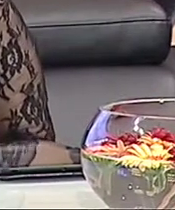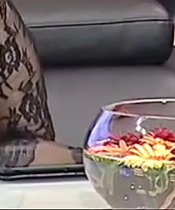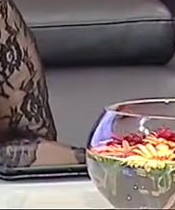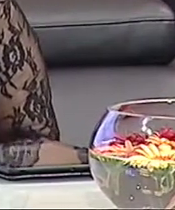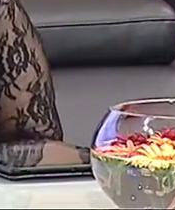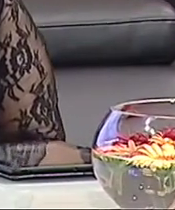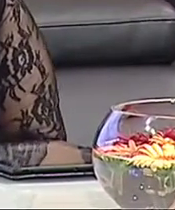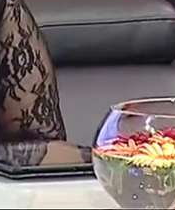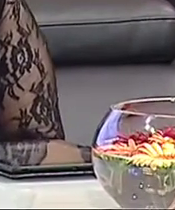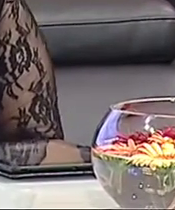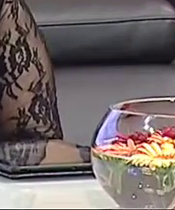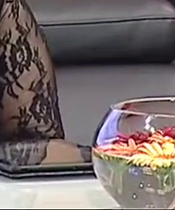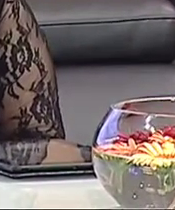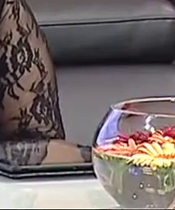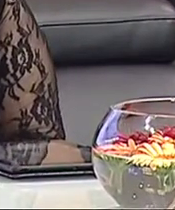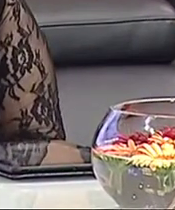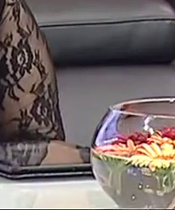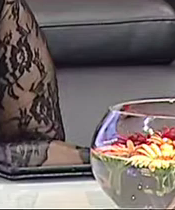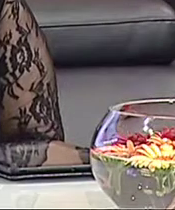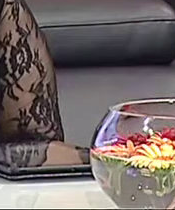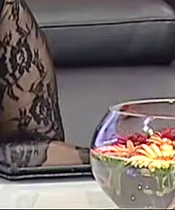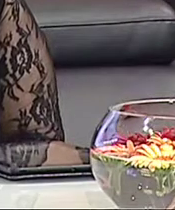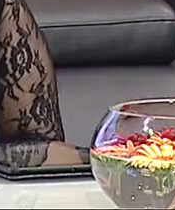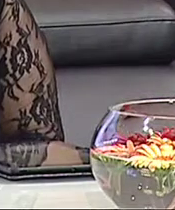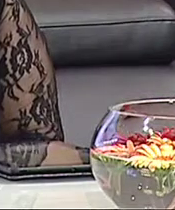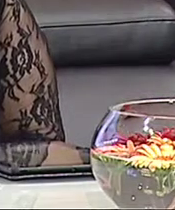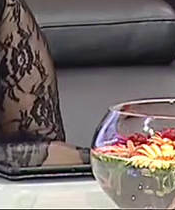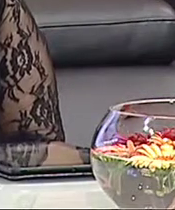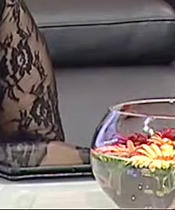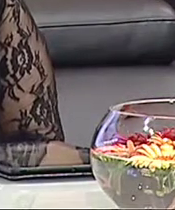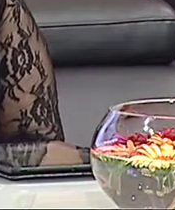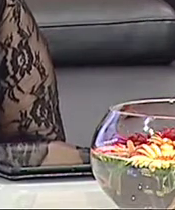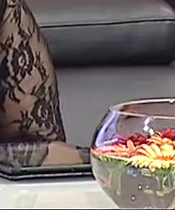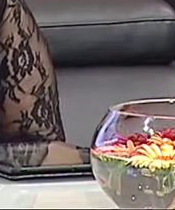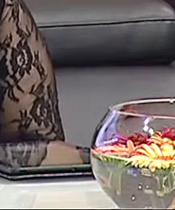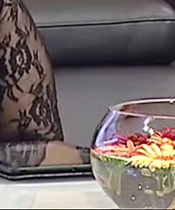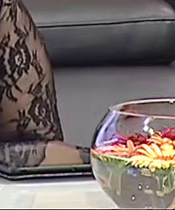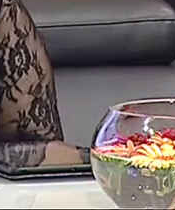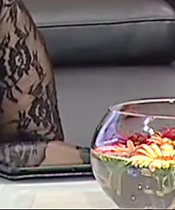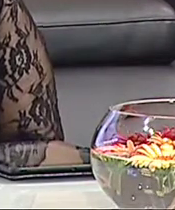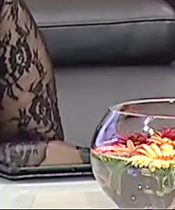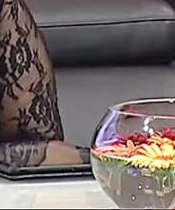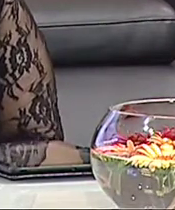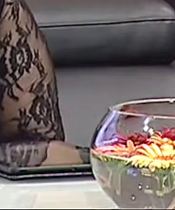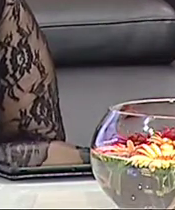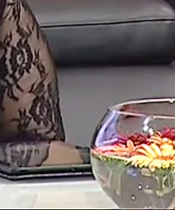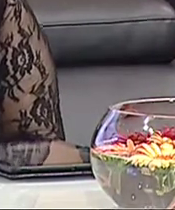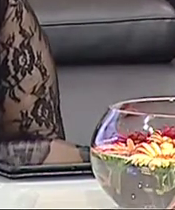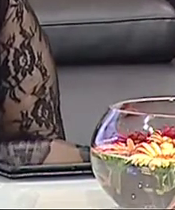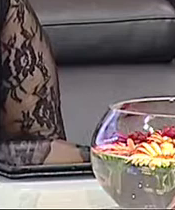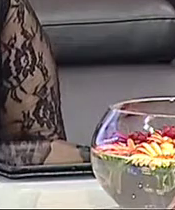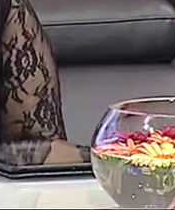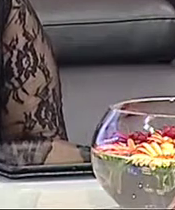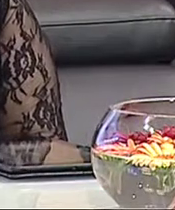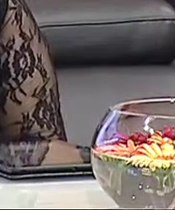He did indeed have a very powerful delivery manner, one that many actors, comedians, ordinary citizens relive for us. And